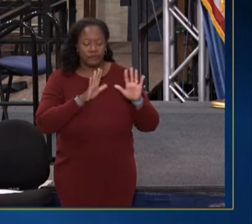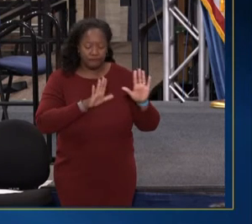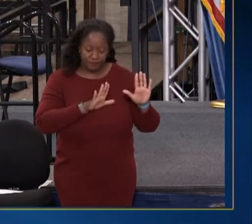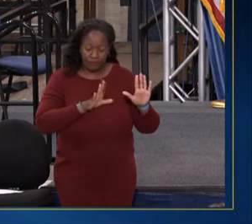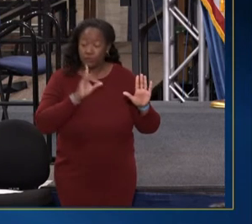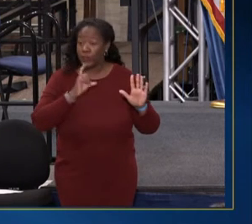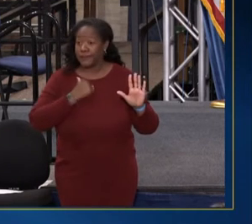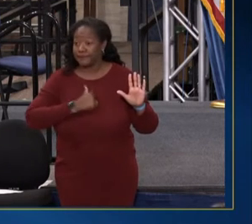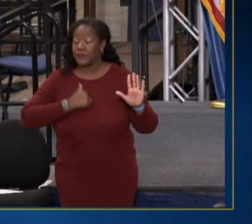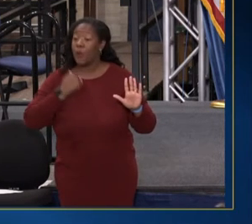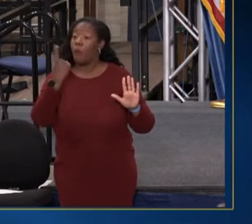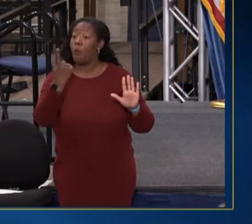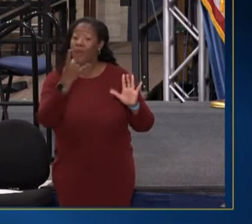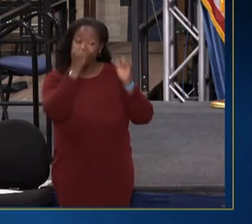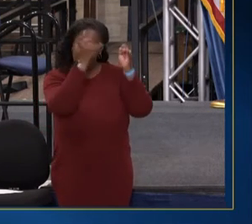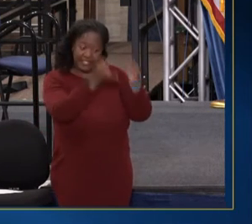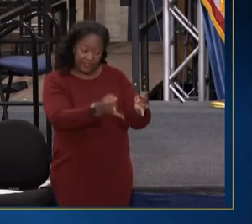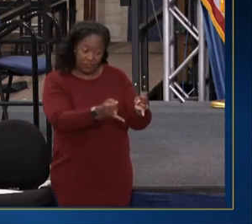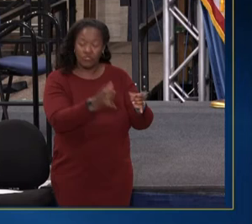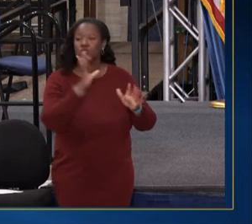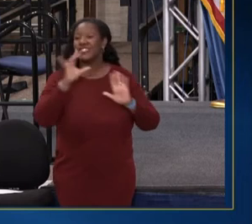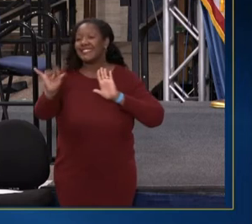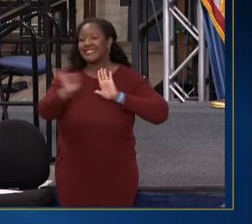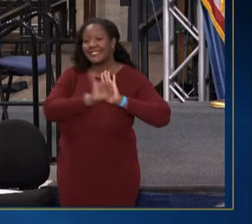one of the individuals opened up, she goes by they.